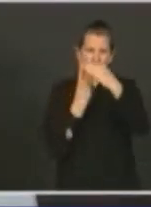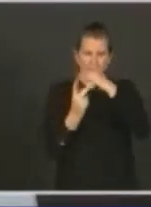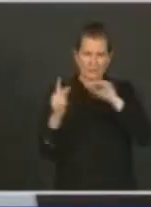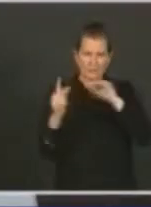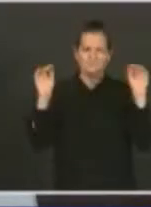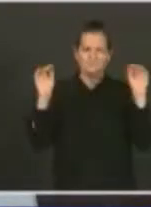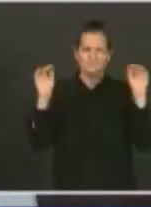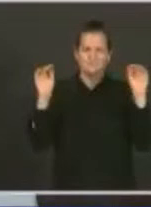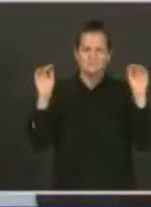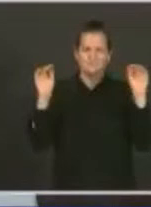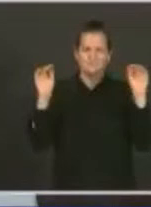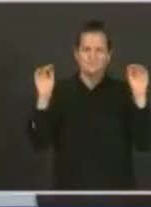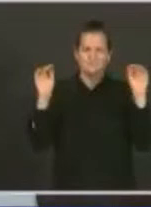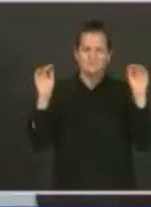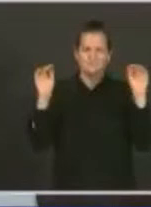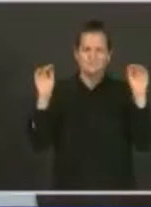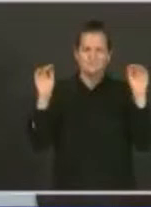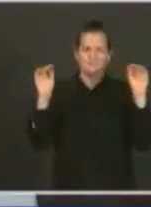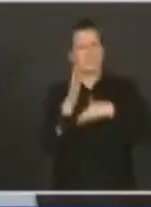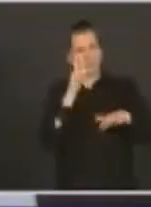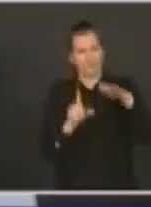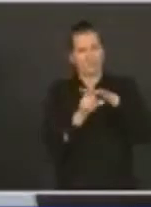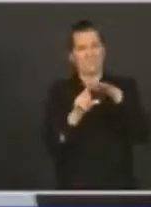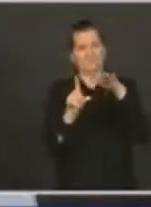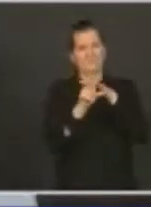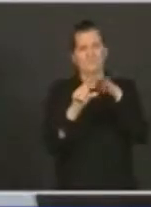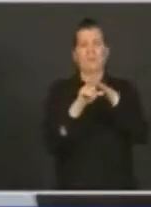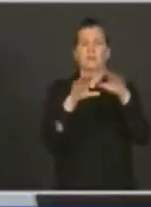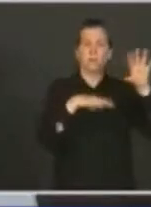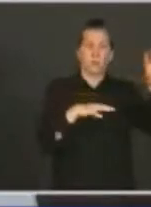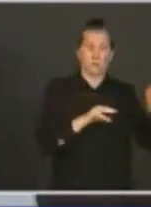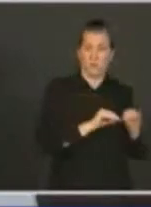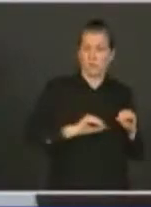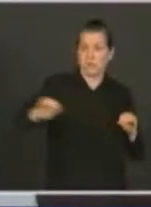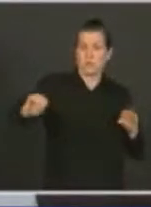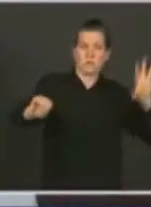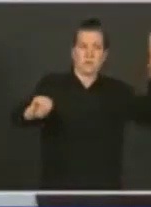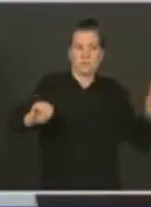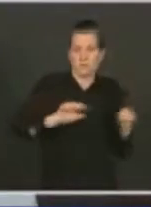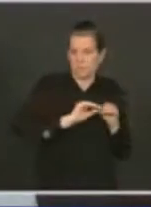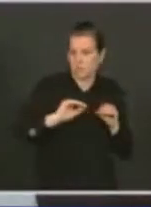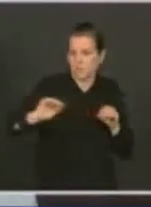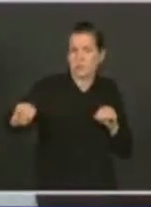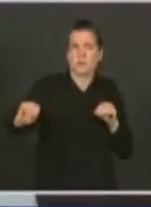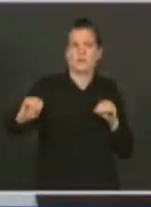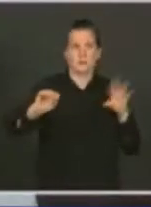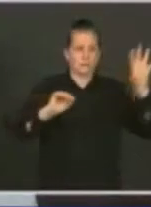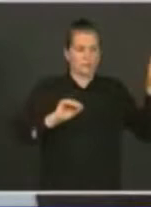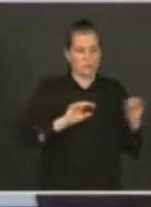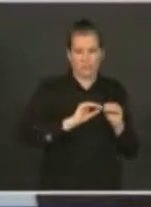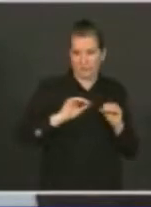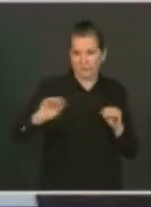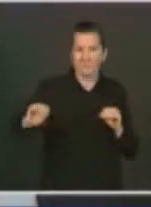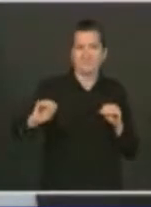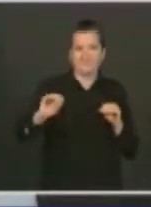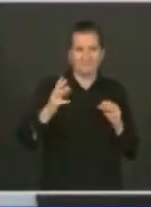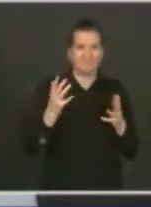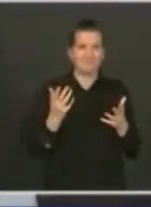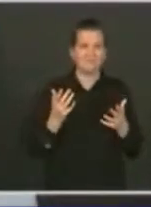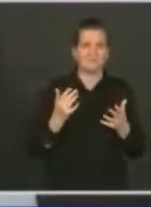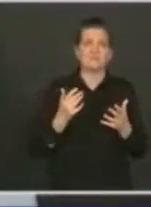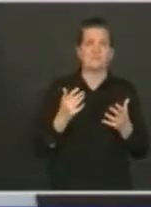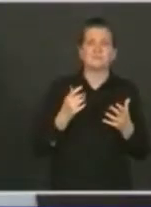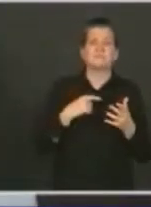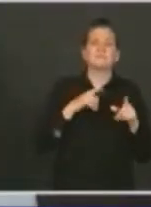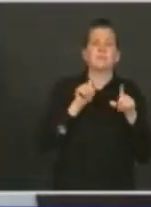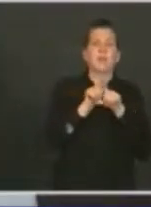us. So that we have in place and will continue to follow closely. We've also worked towards activating